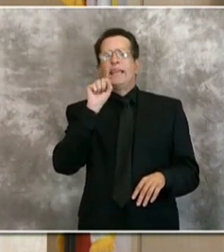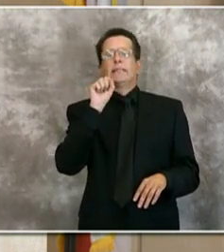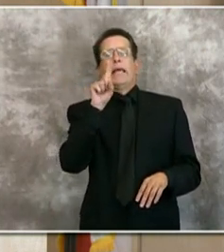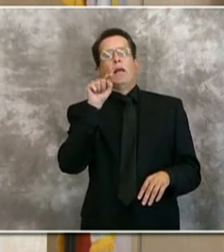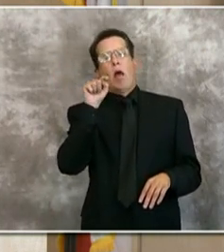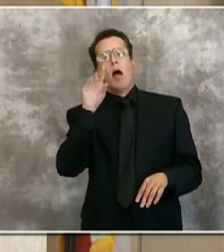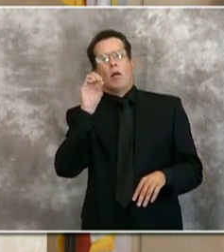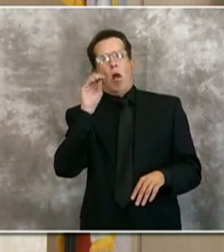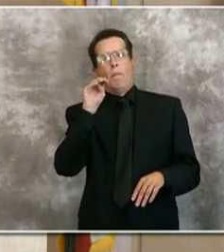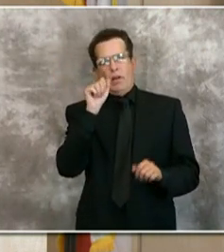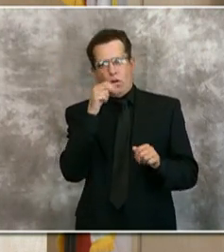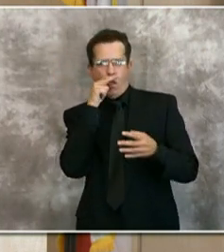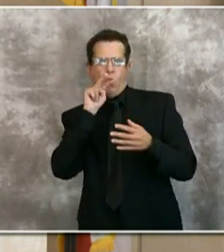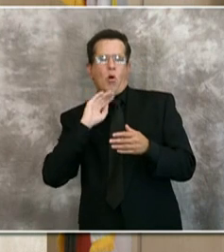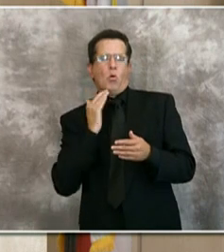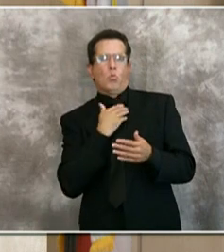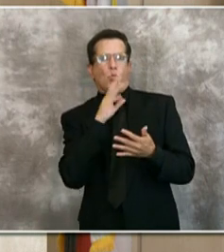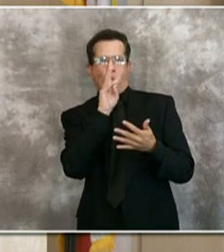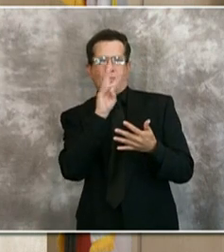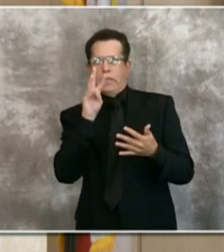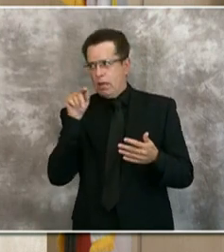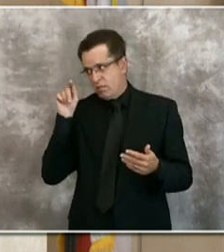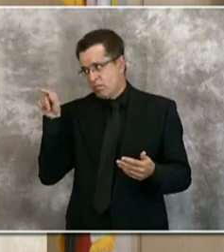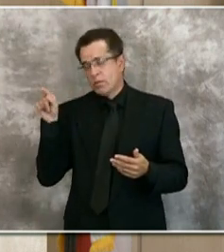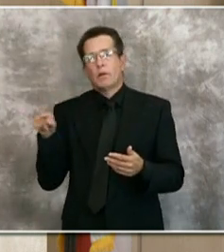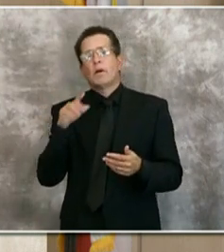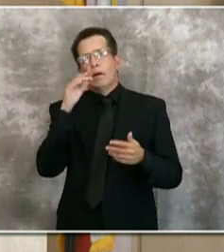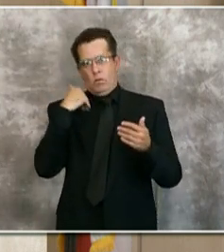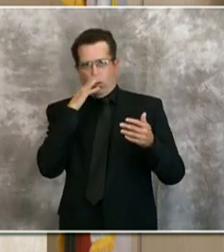coronavirus-sd.com. And again, we will return here on